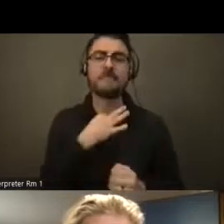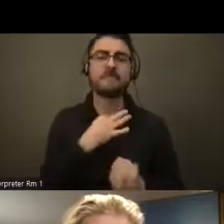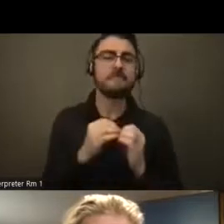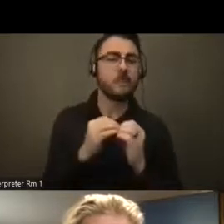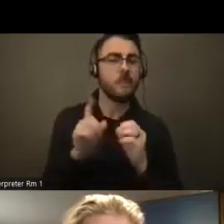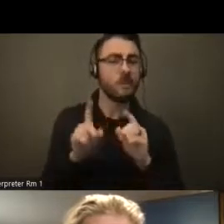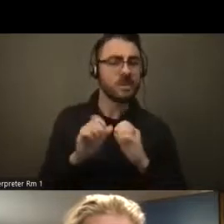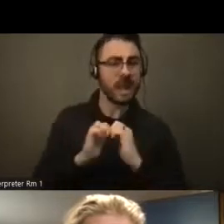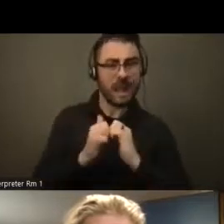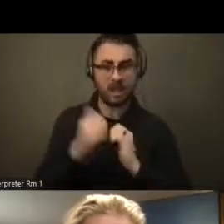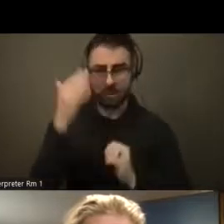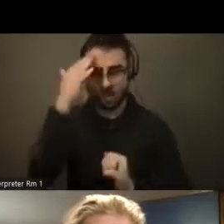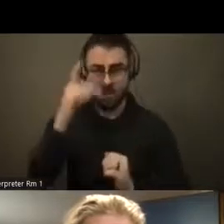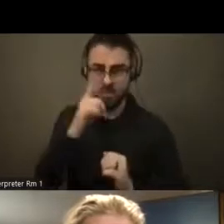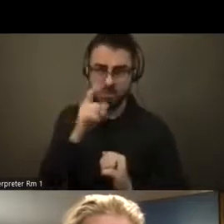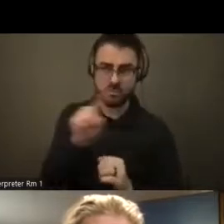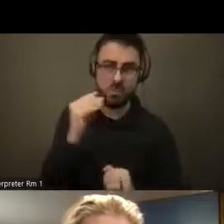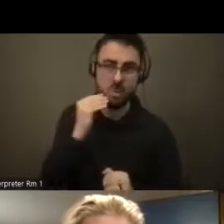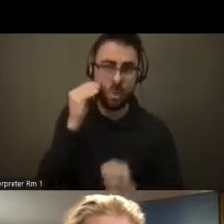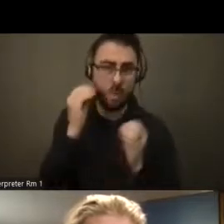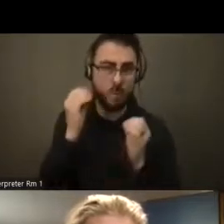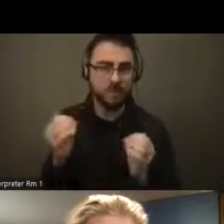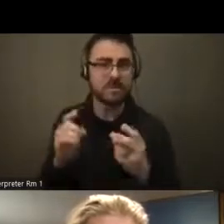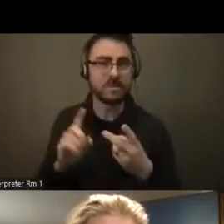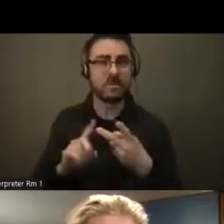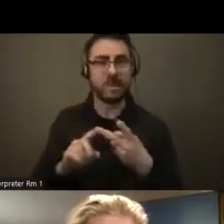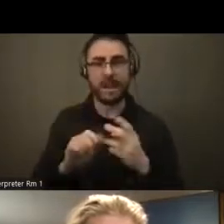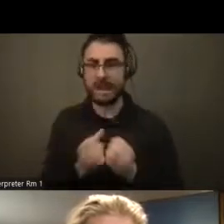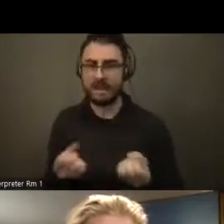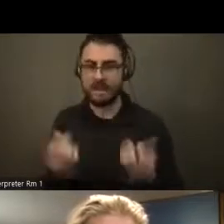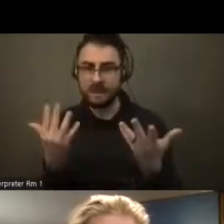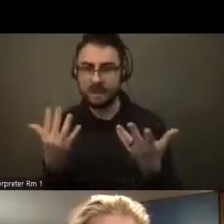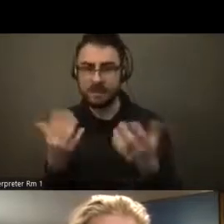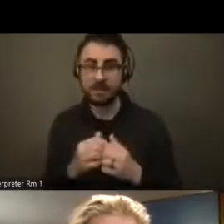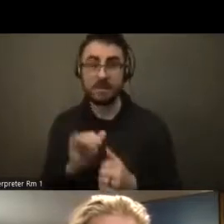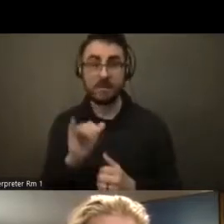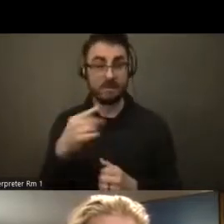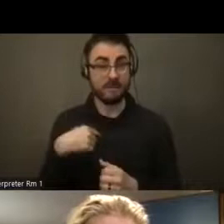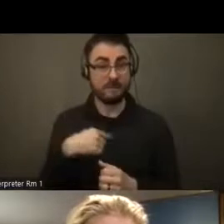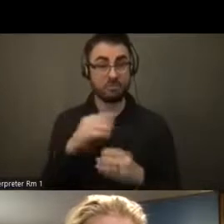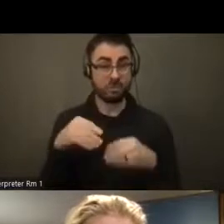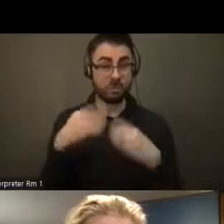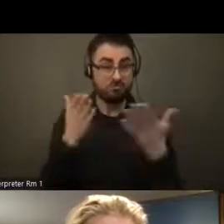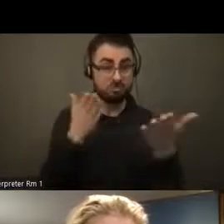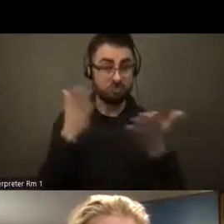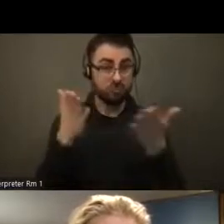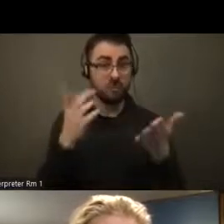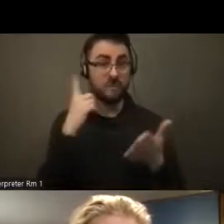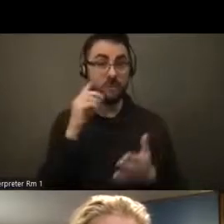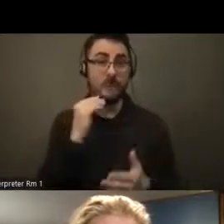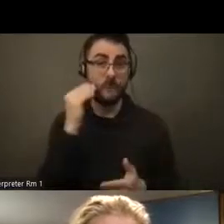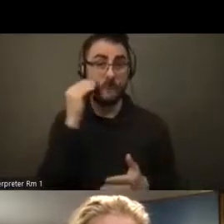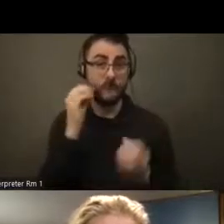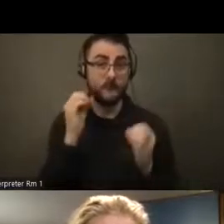how many, who we're really trying to serve with the homeless stuff.